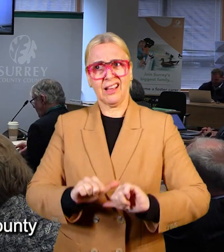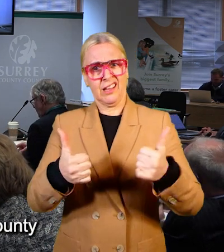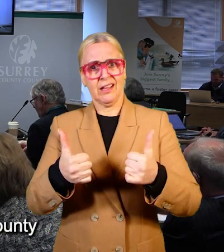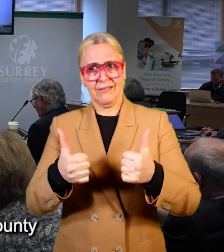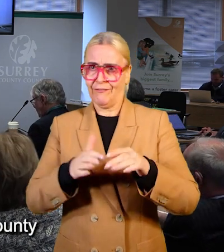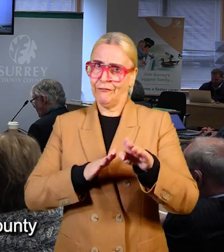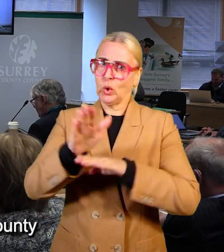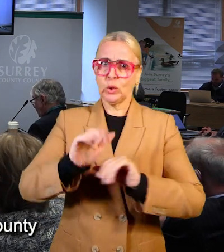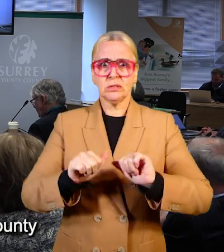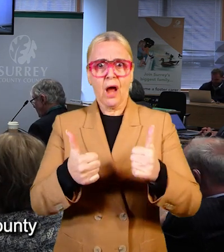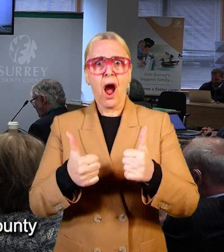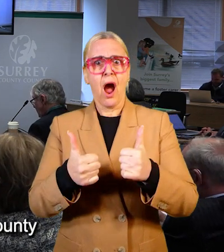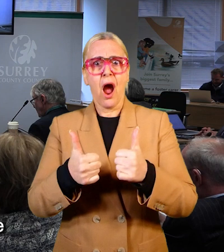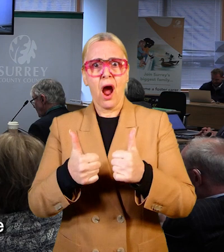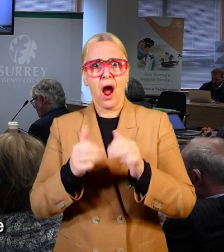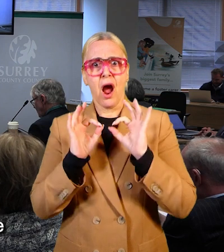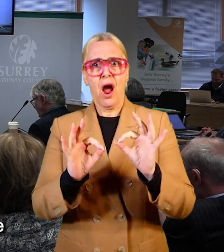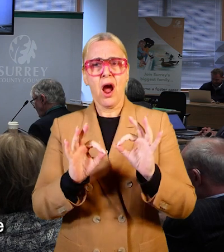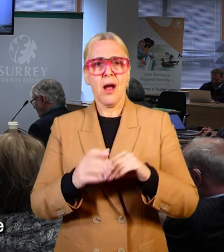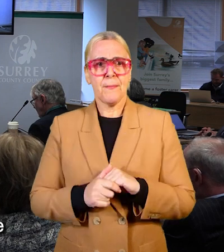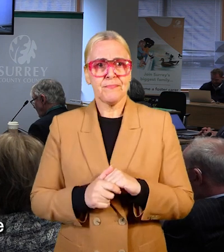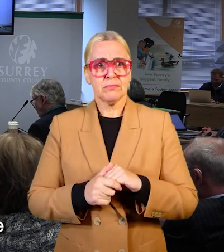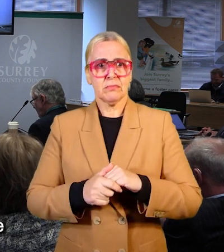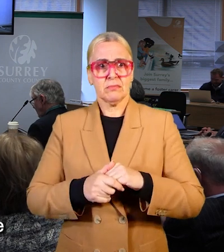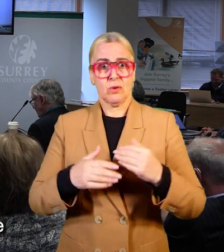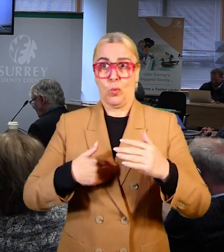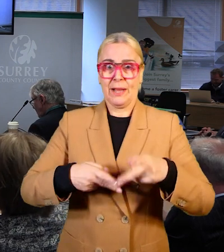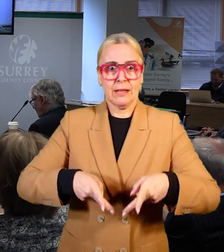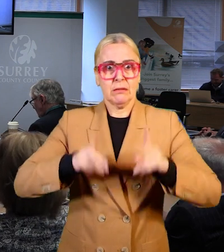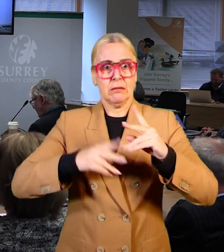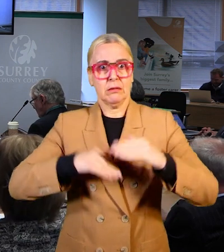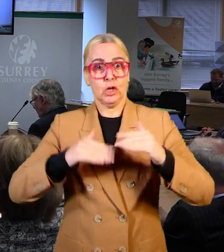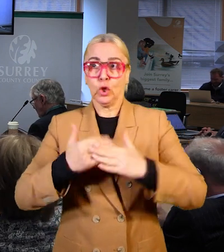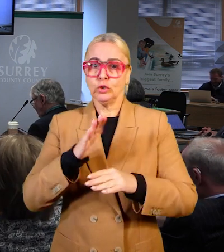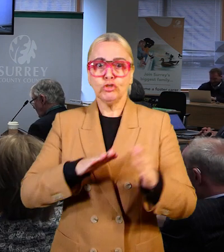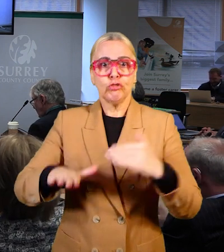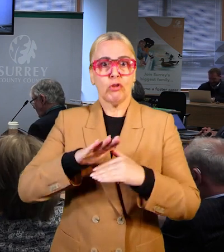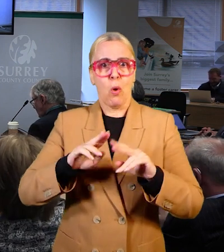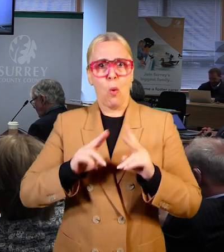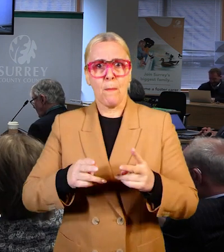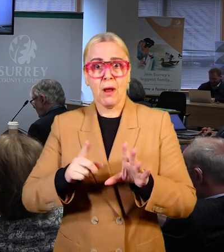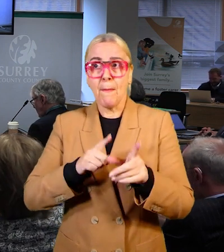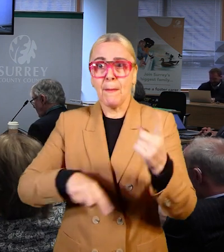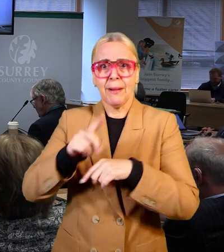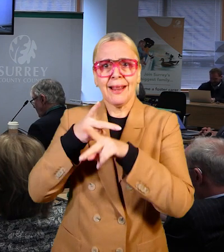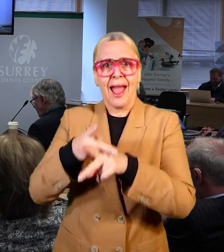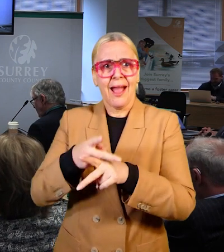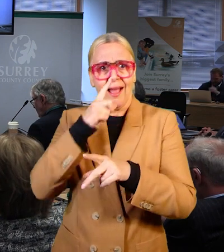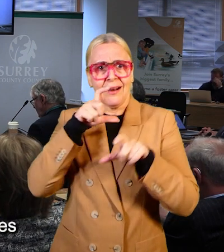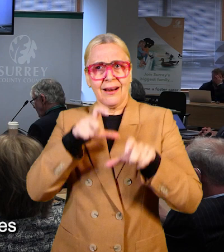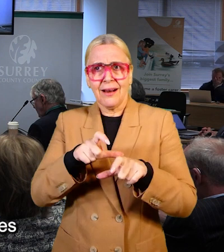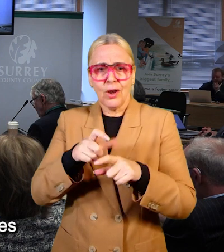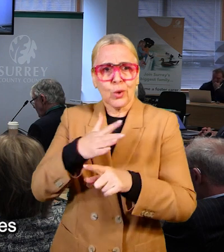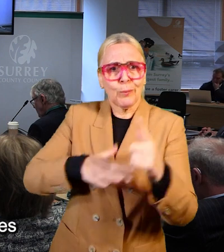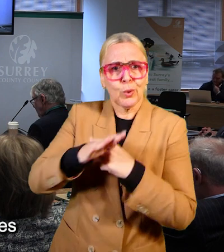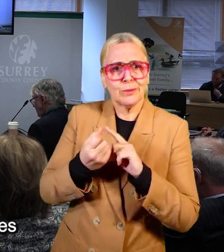we know will improve this county and make our services sustainable and make Surrey a place that is fit for the future.